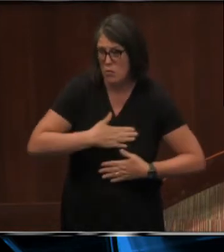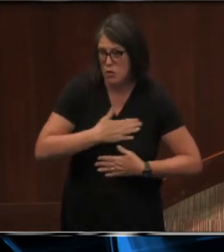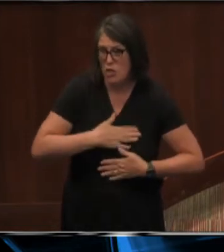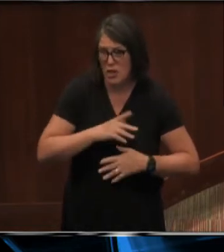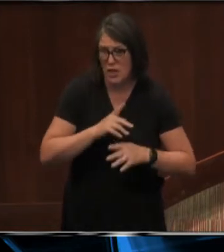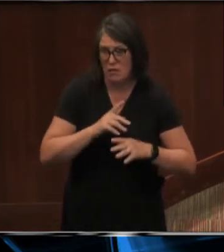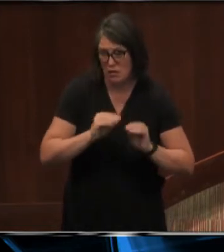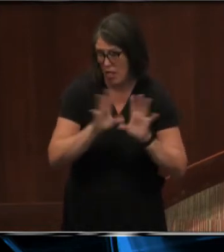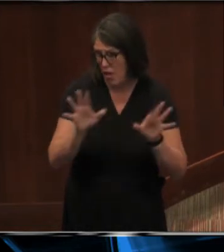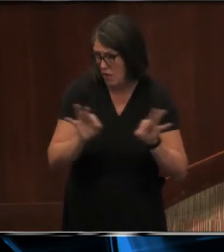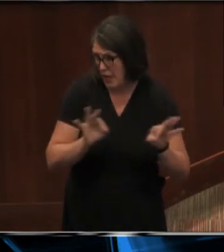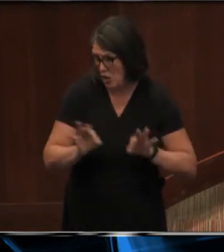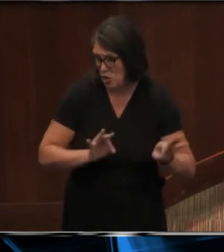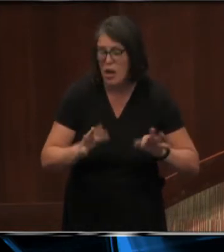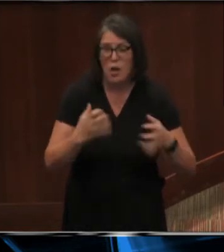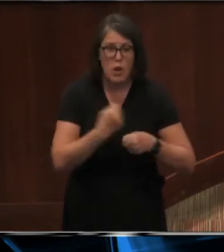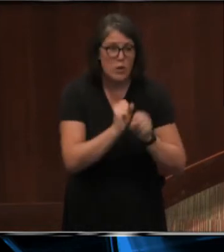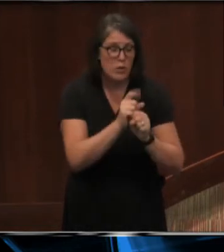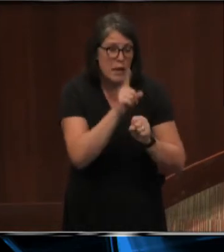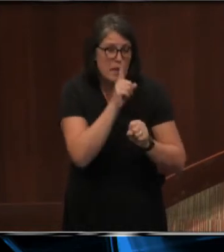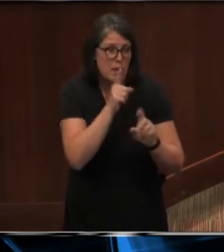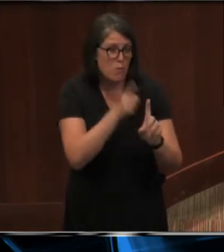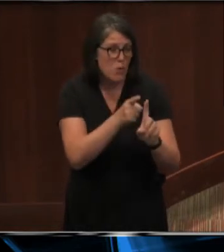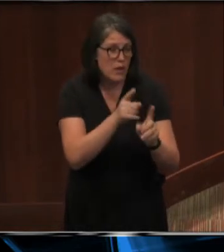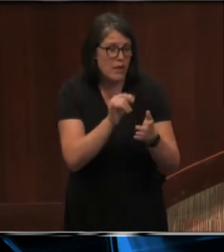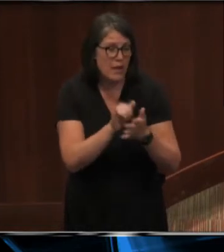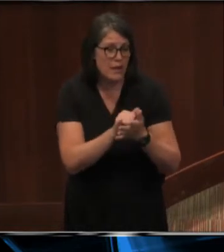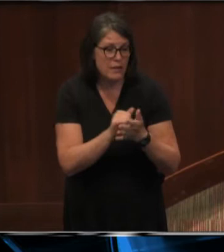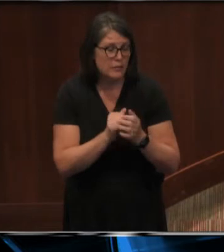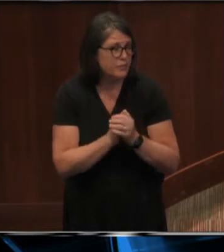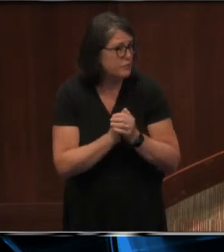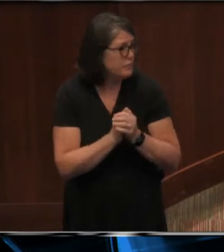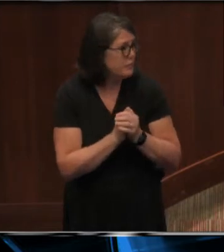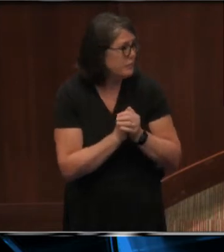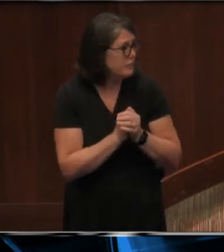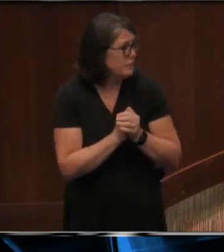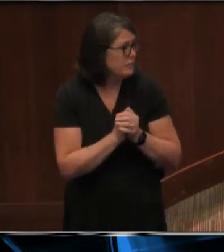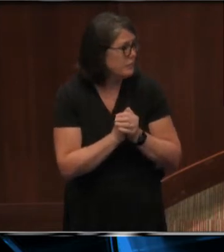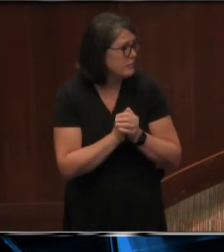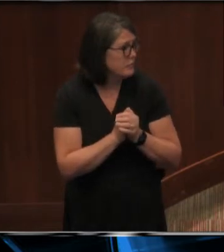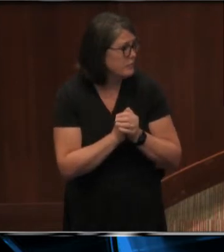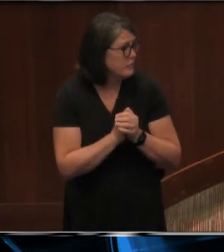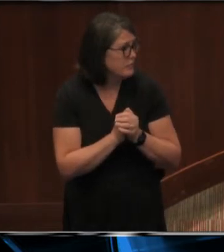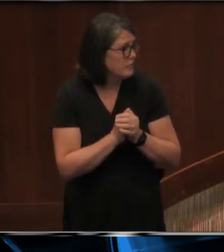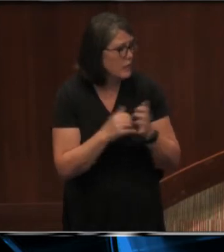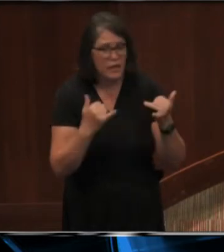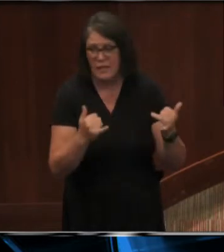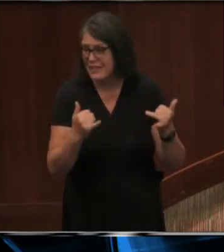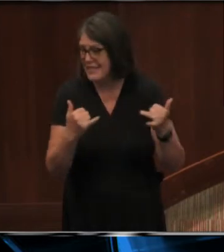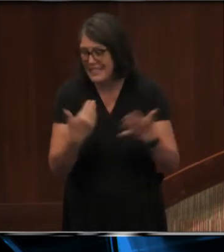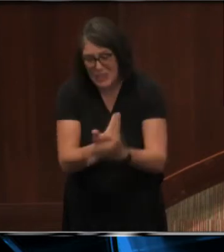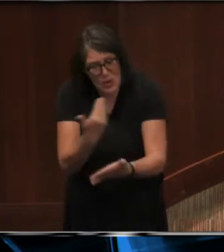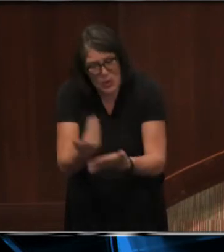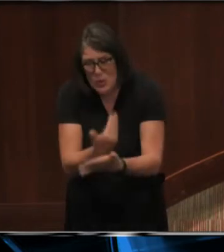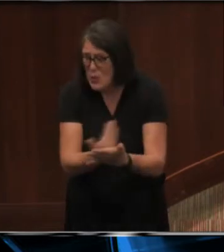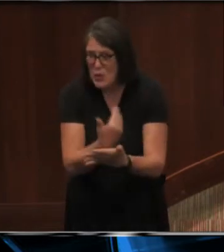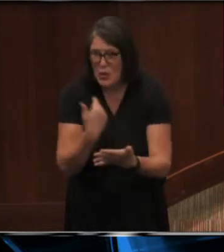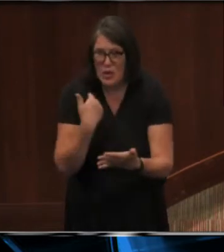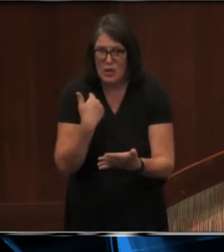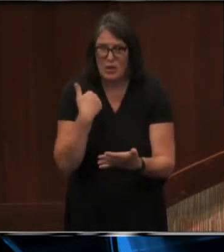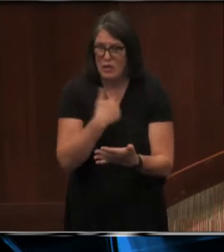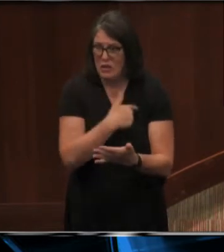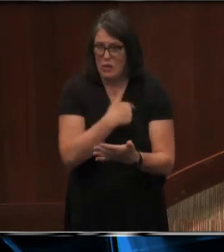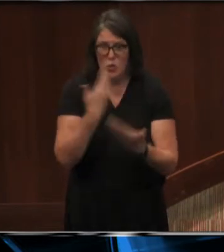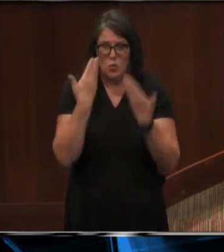Johnson. I wanted to make the point that this is a novel virus and it's new, and with the science we are